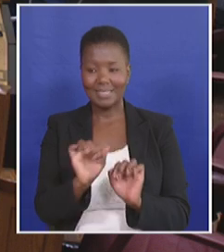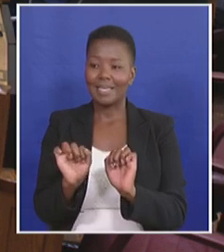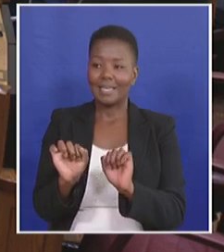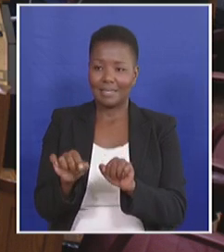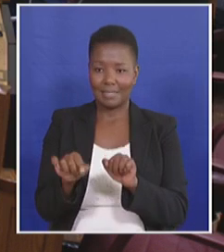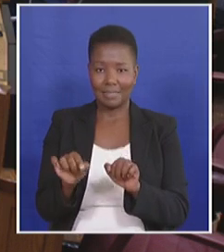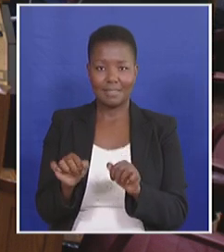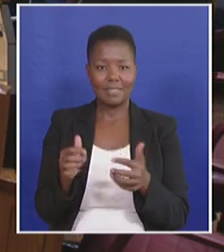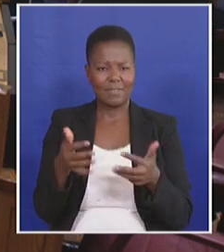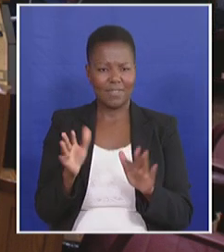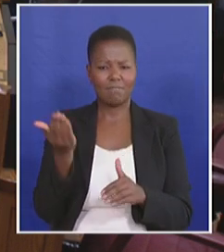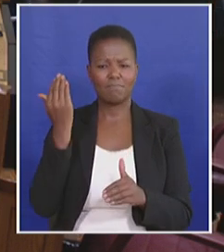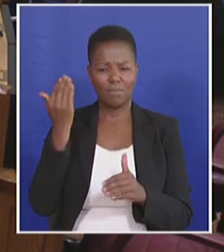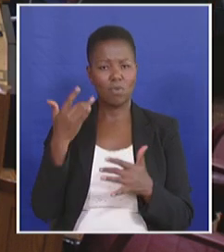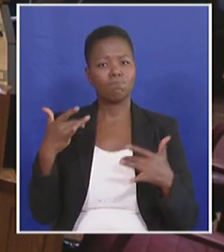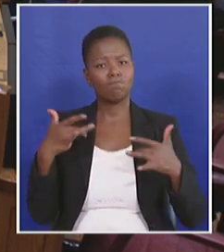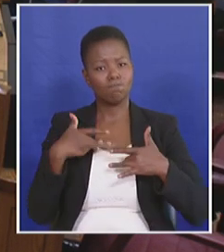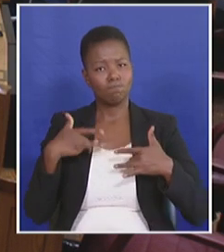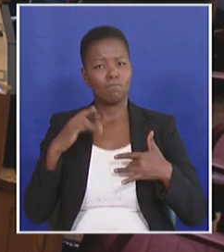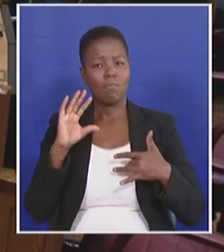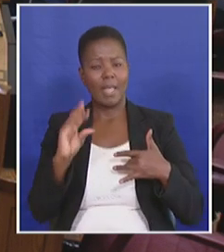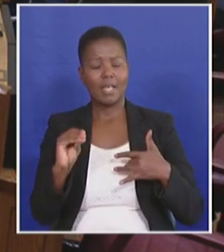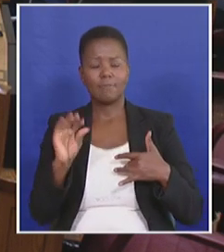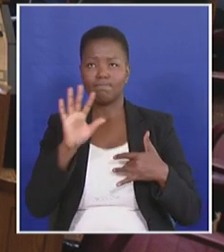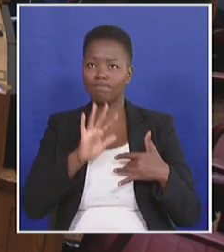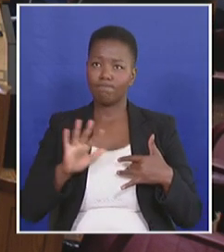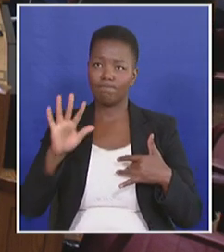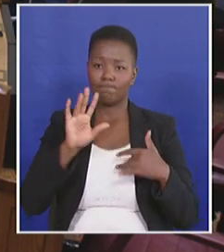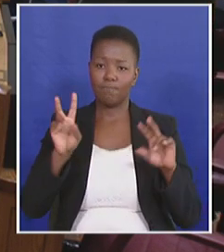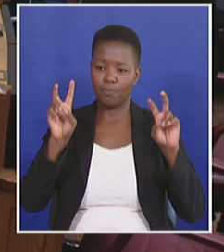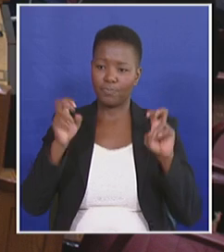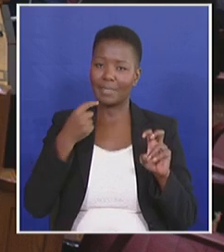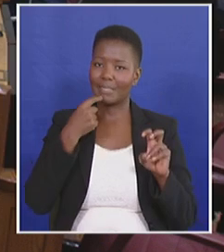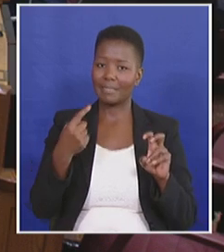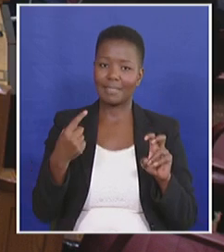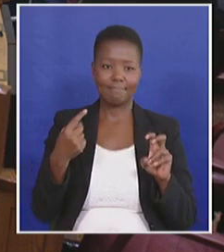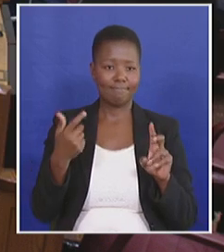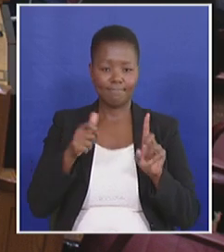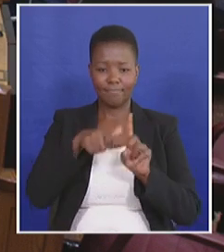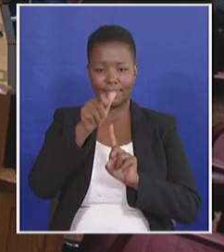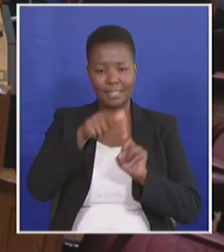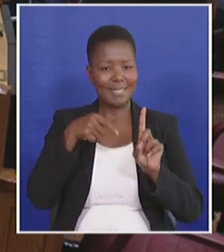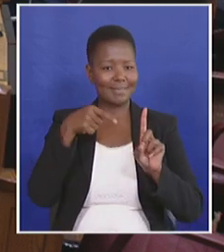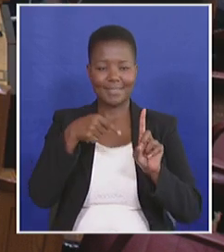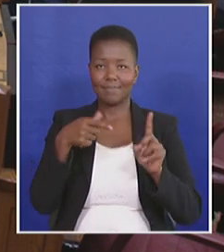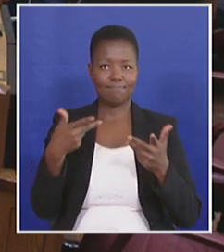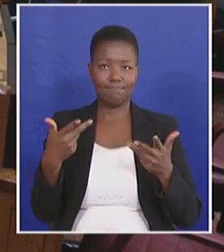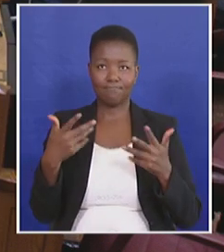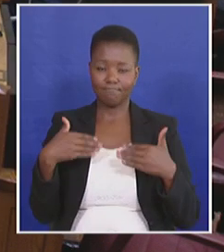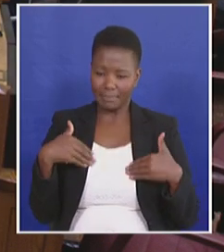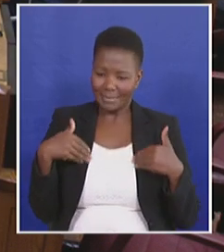been concerns that have been raised around the issue of the extent of fitness on the side of our